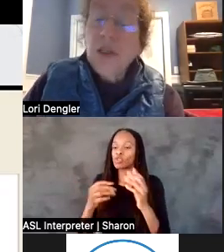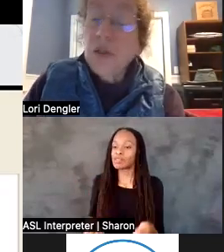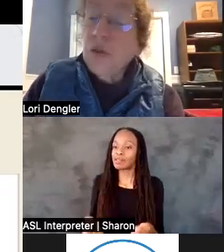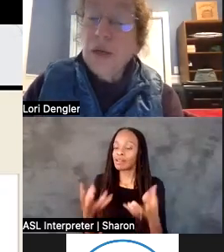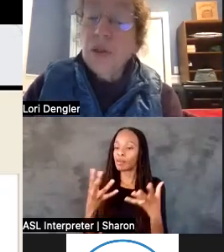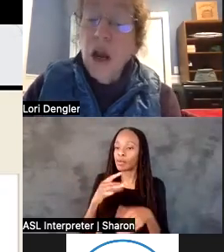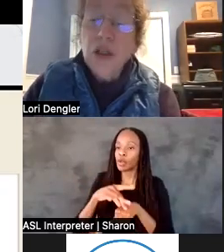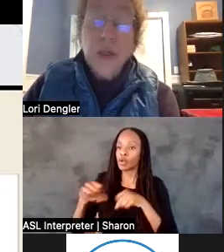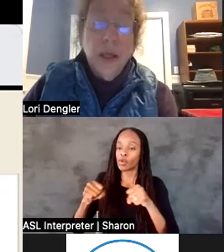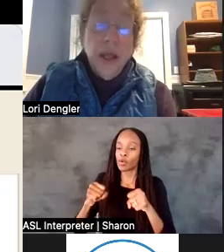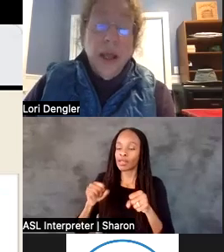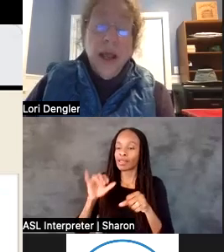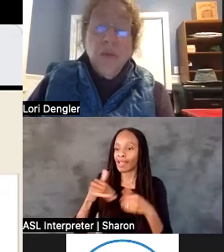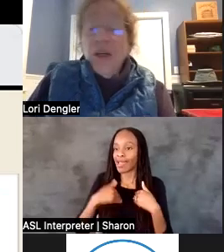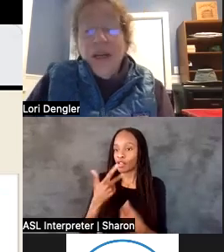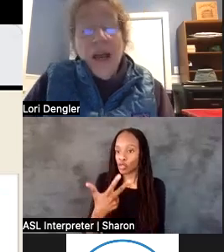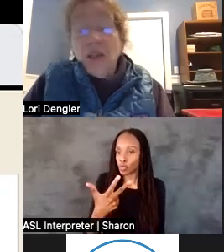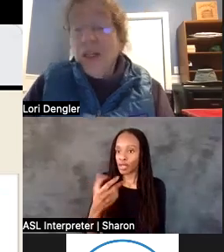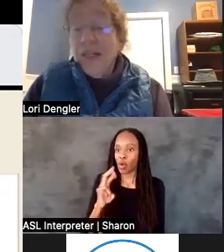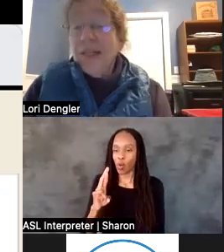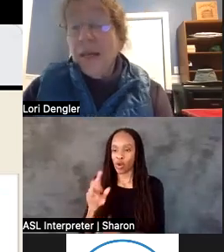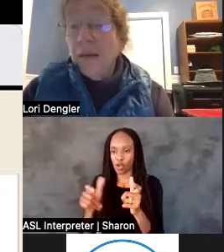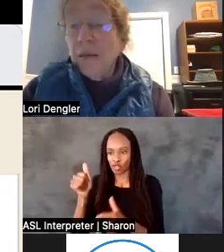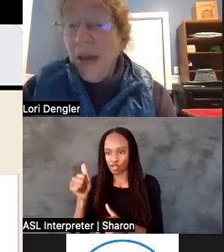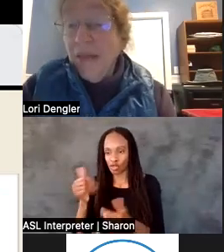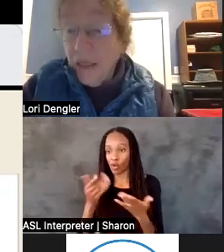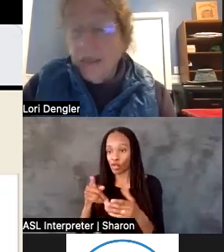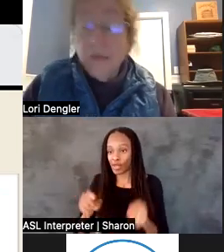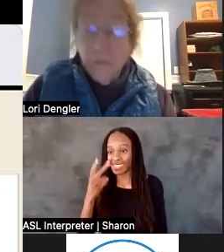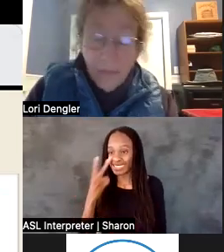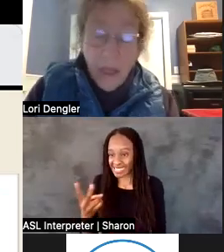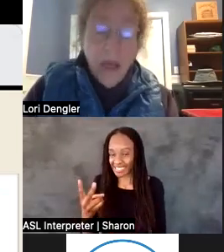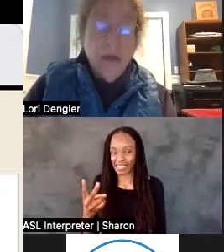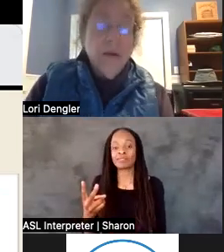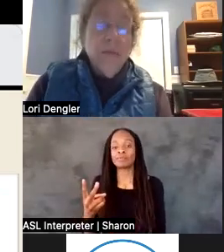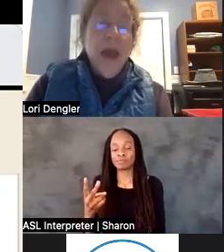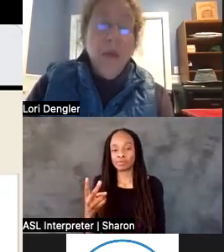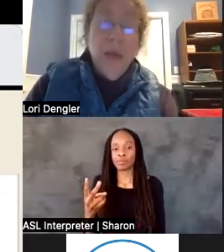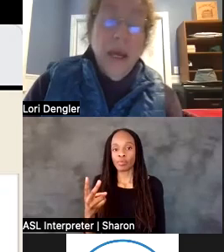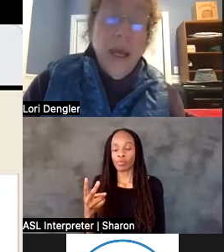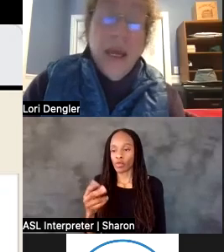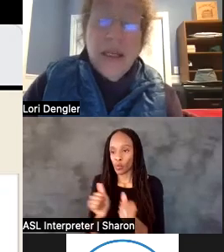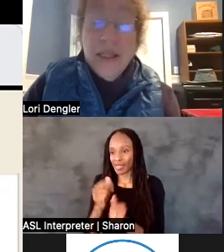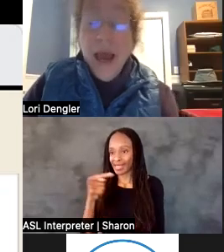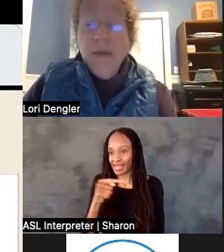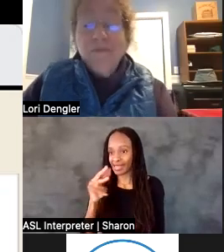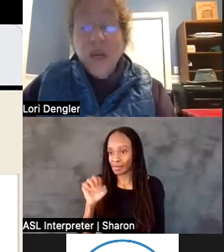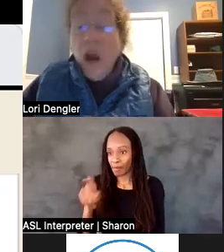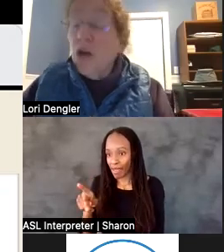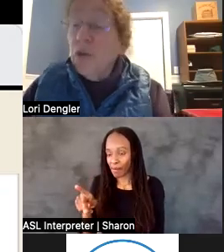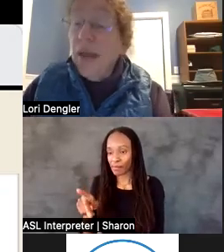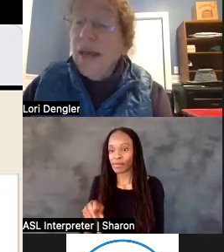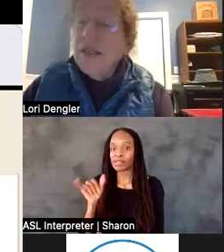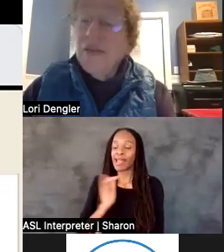magnitude 3 or larger. And what you can actually see by this map is that